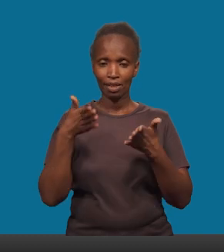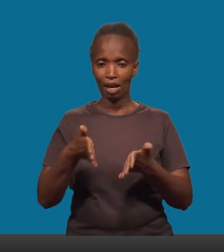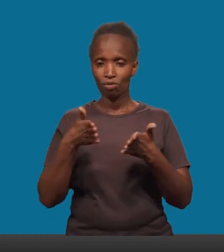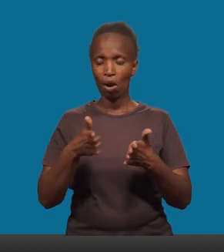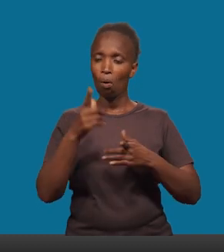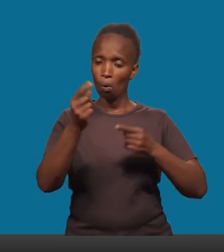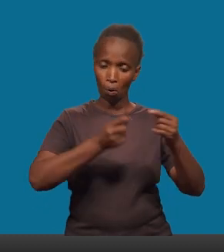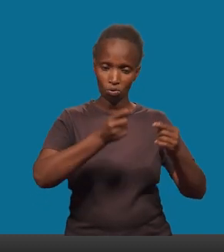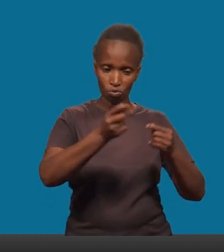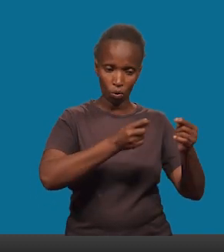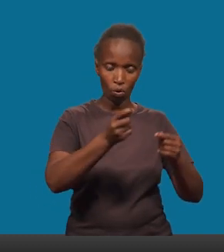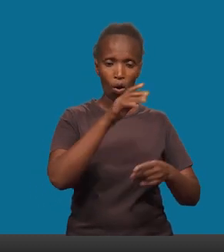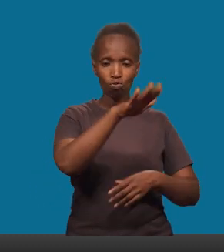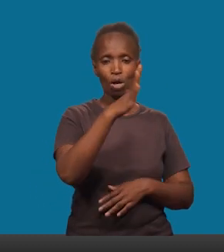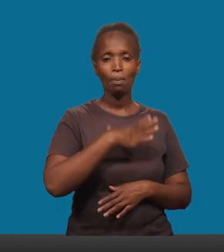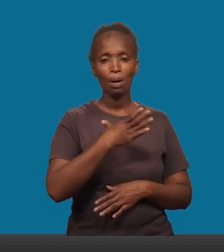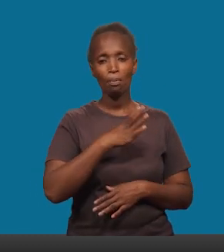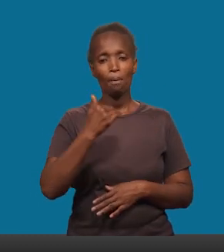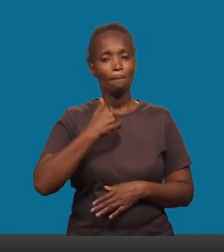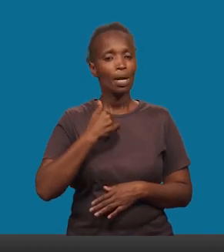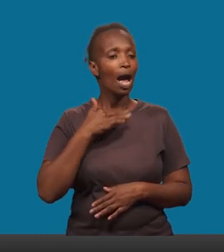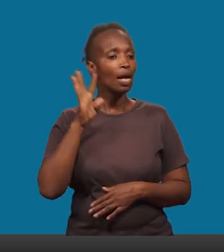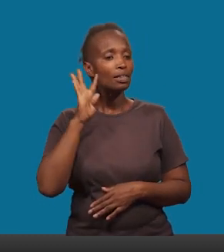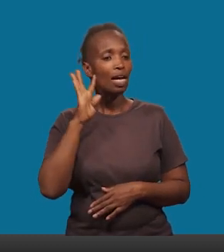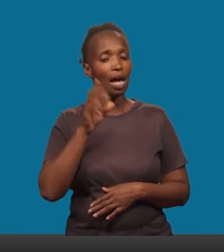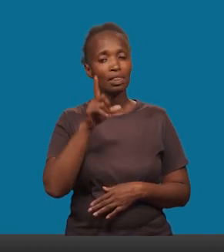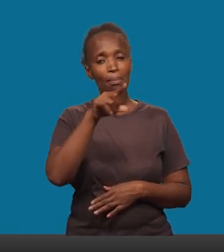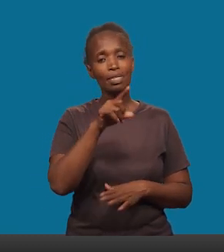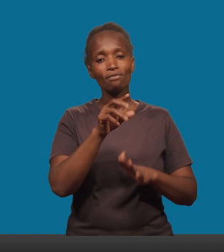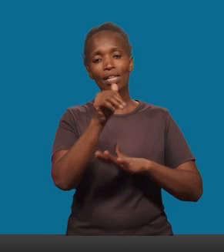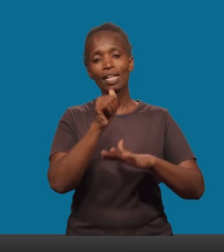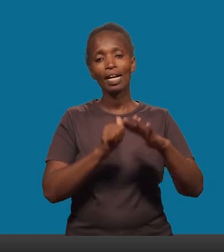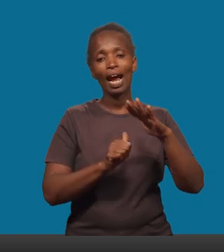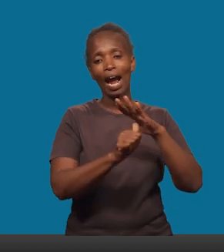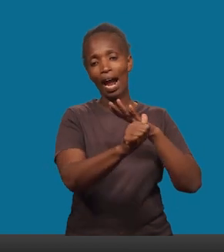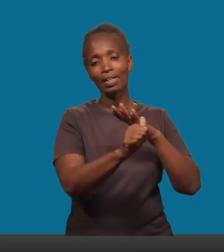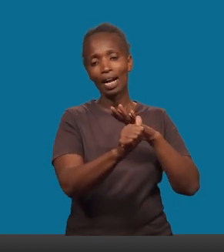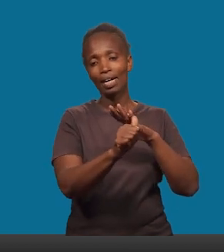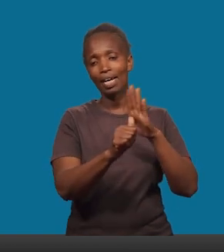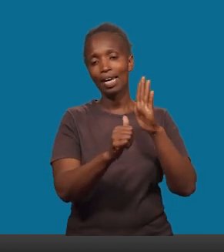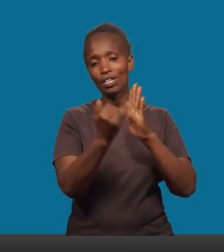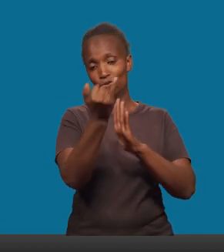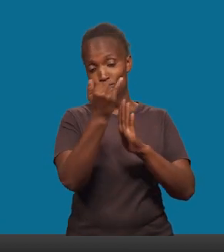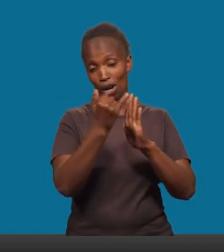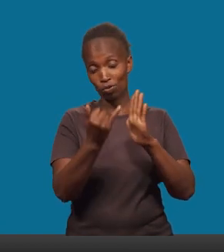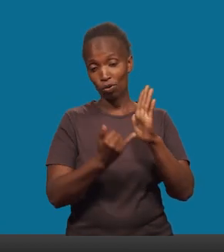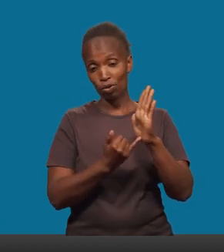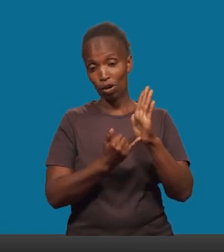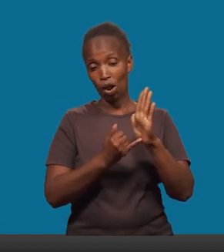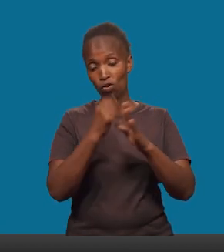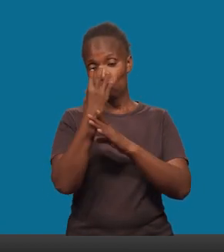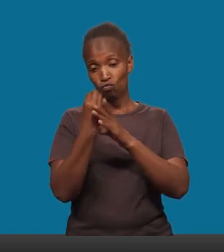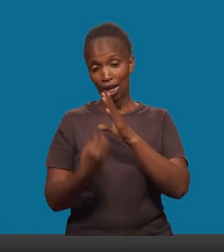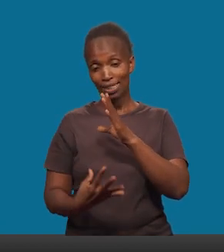can you control your officers? Because I'm told they are under instruction to frustrate the running of the county